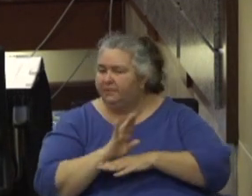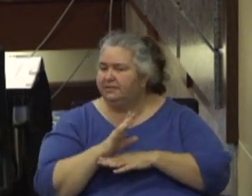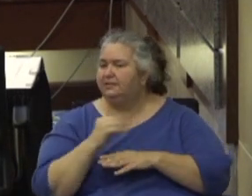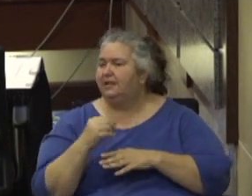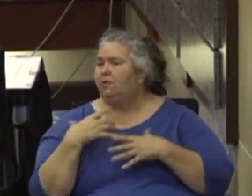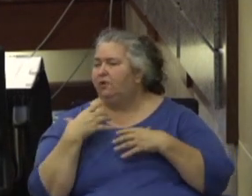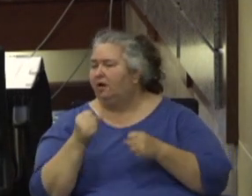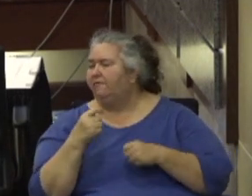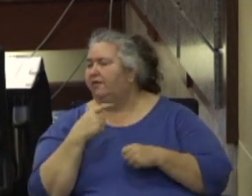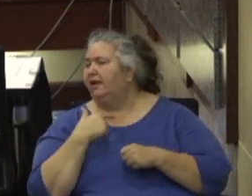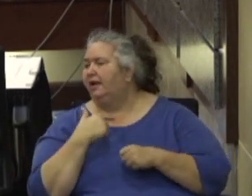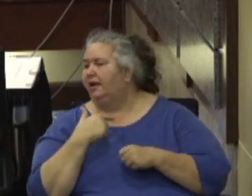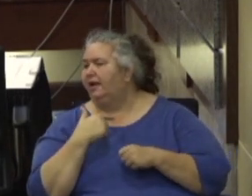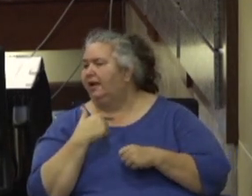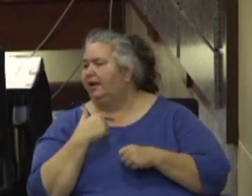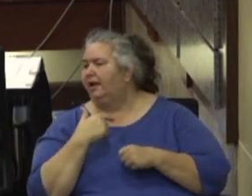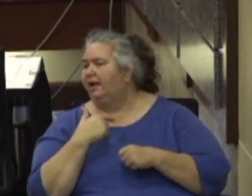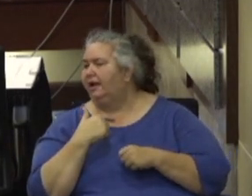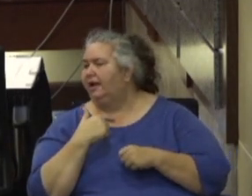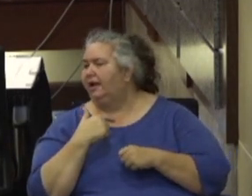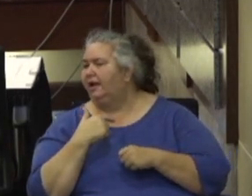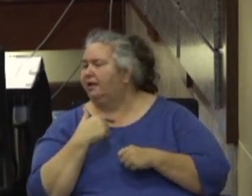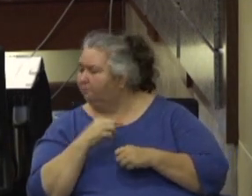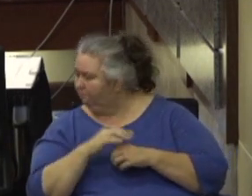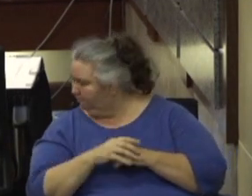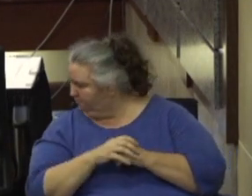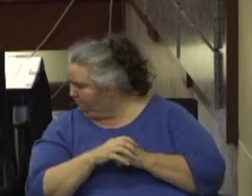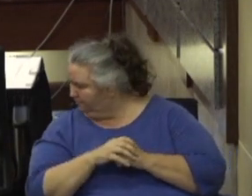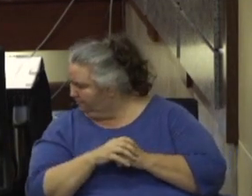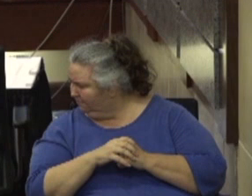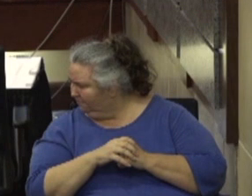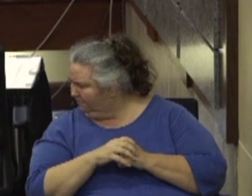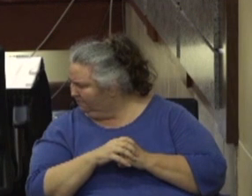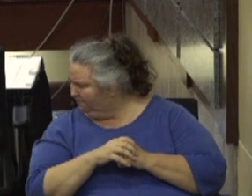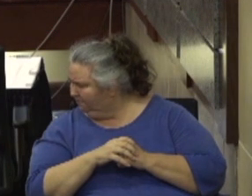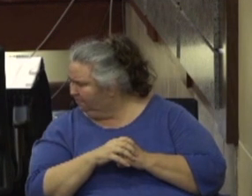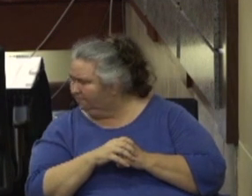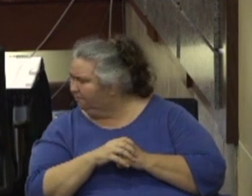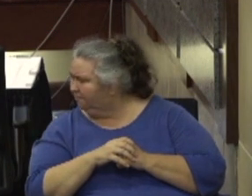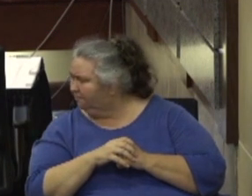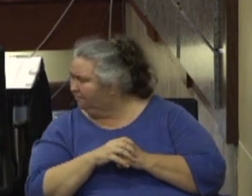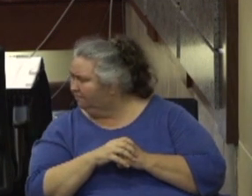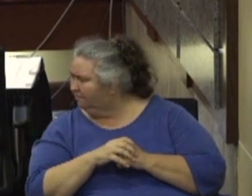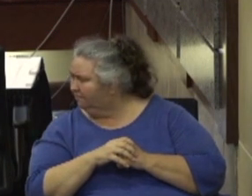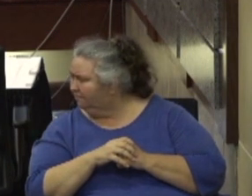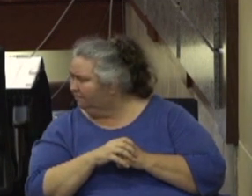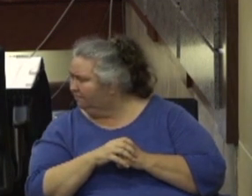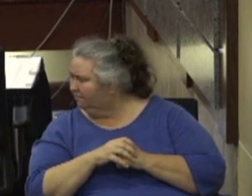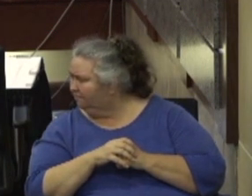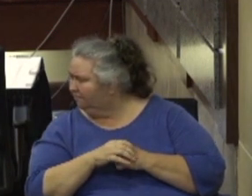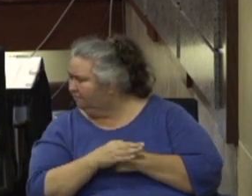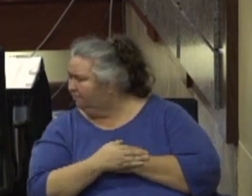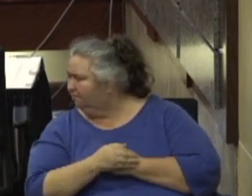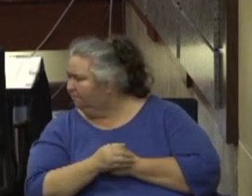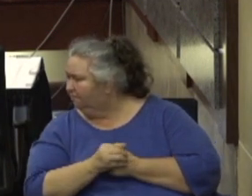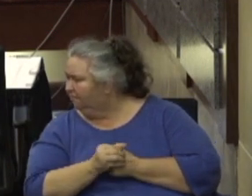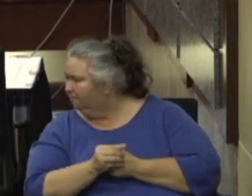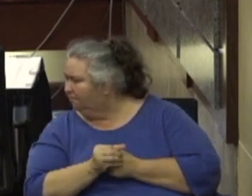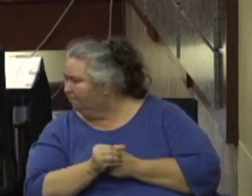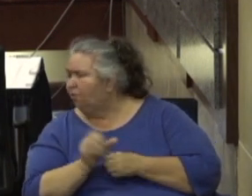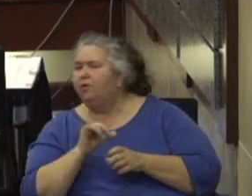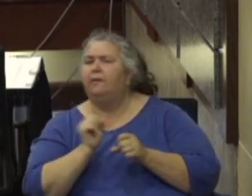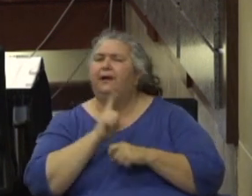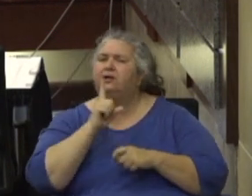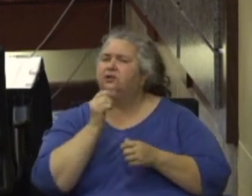am homeschooling my kid here today, homeschooling with an L in there, homeschool, and he saw me over here, he wanted to make sure